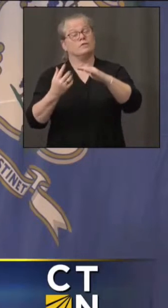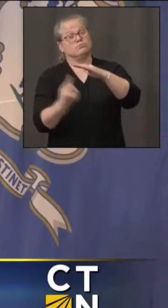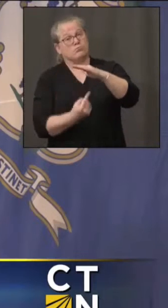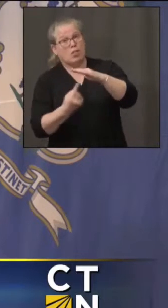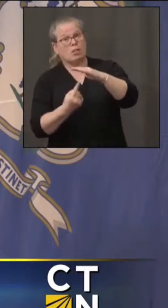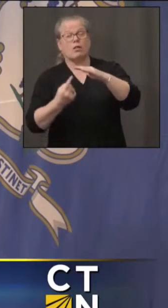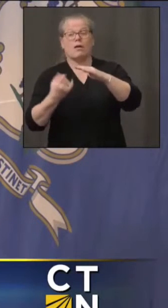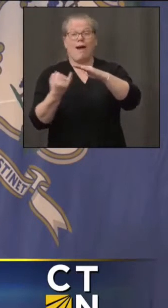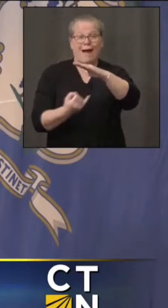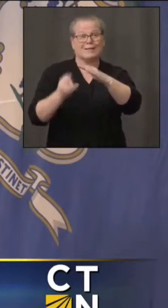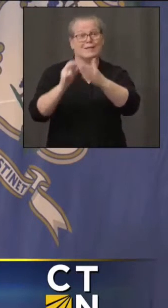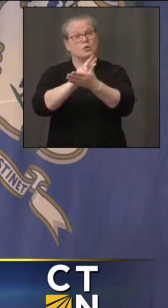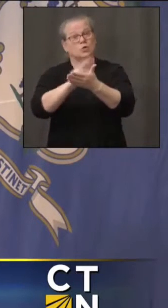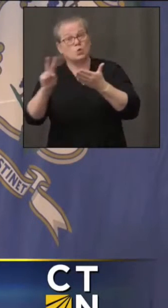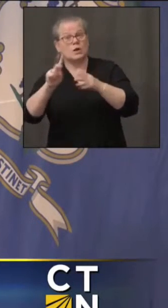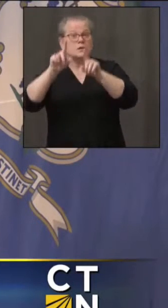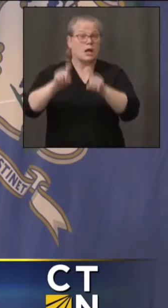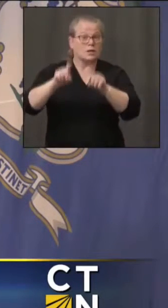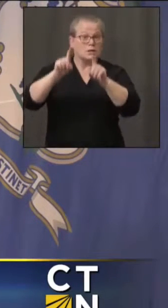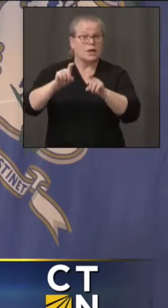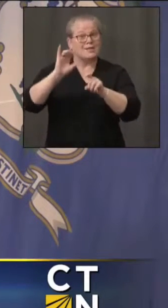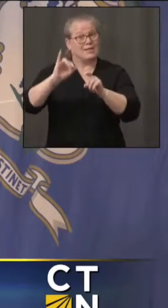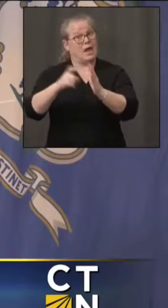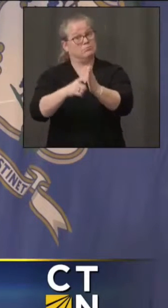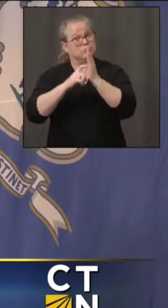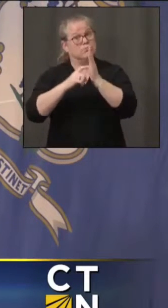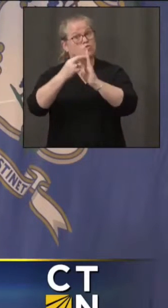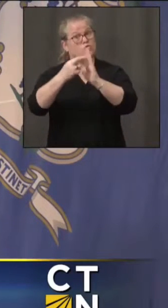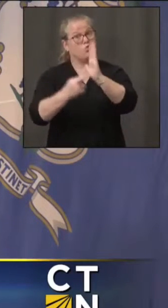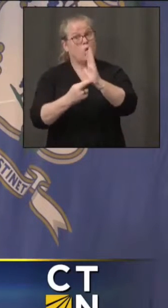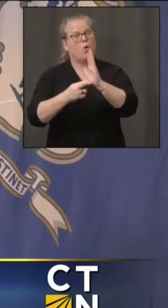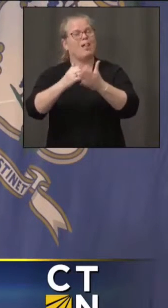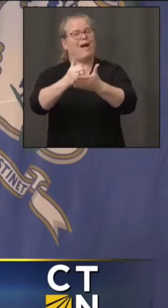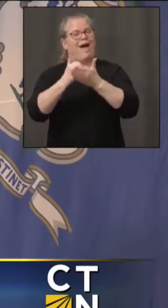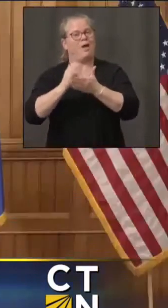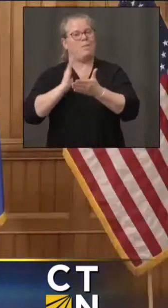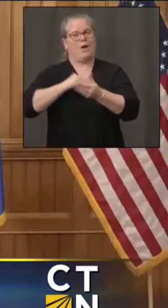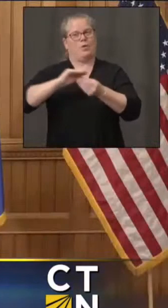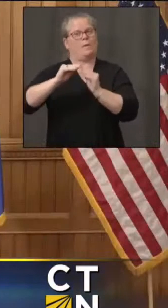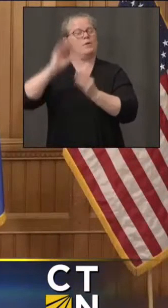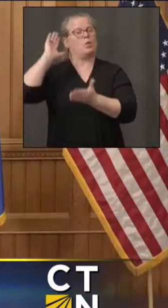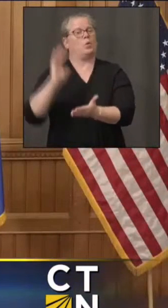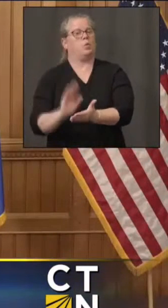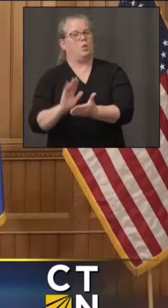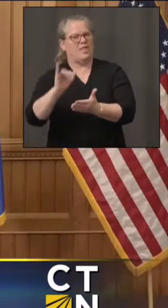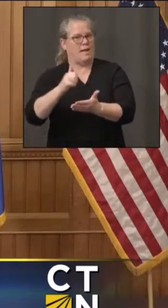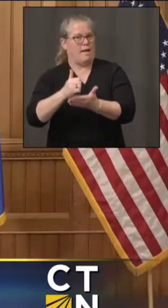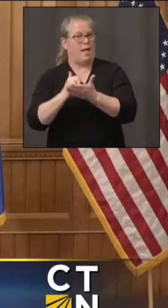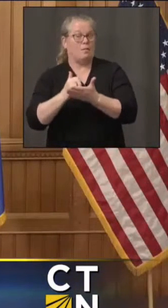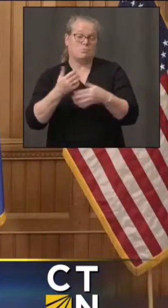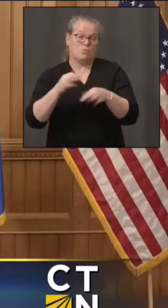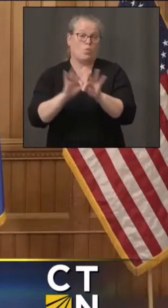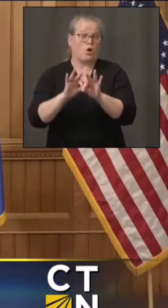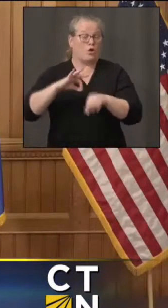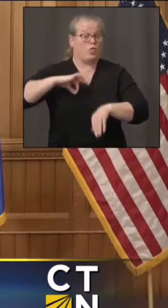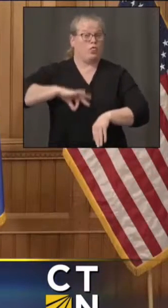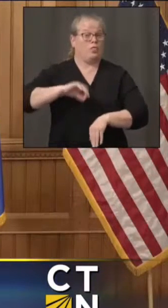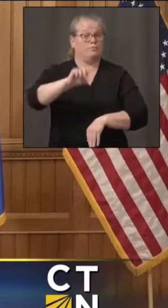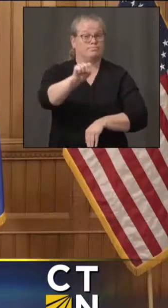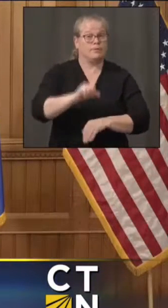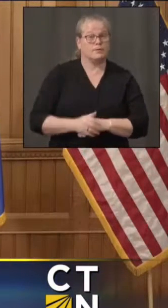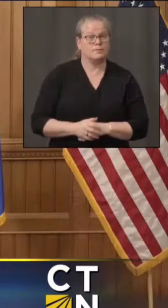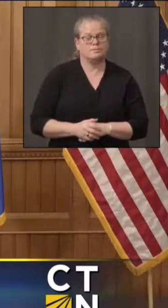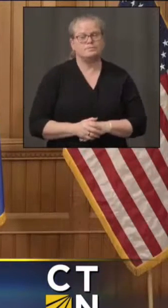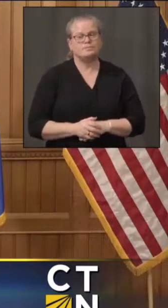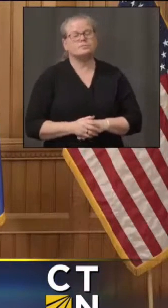testing. And then I also had a question for Dr. Coe that's a little bit related. Obviously, this has been very regional with